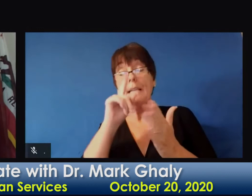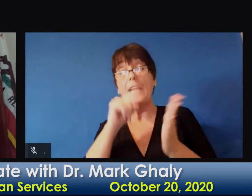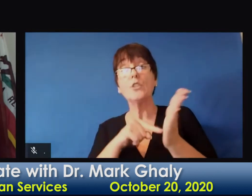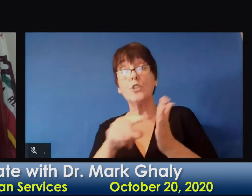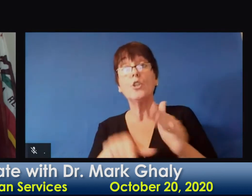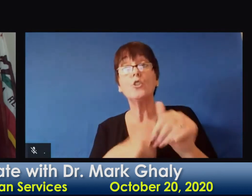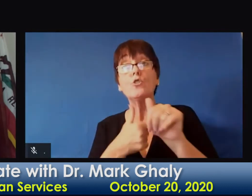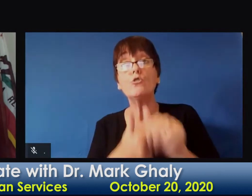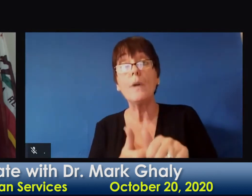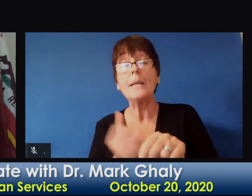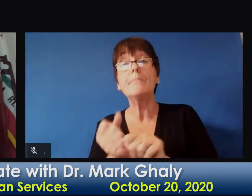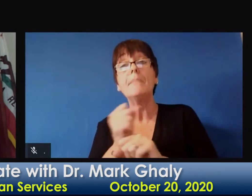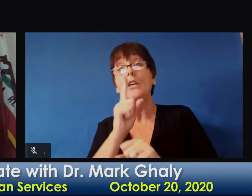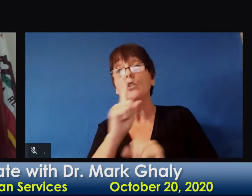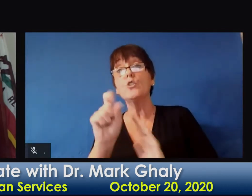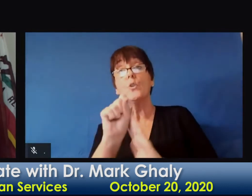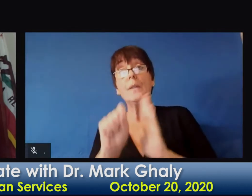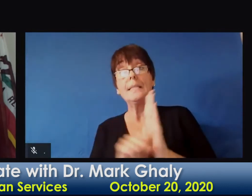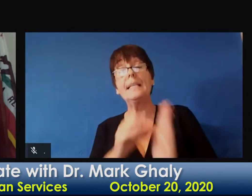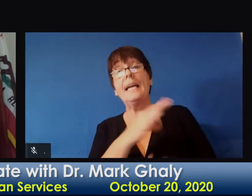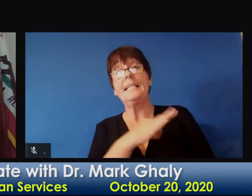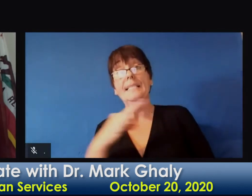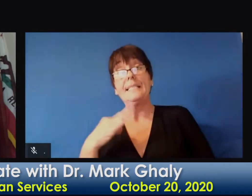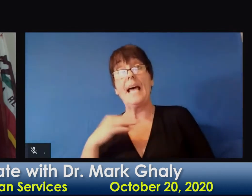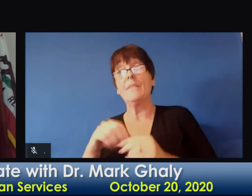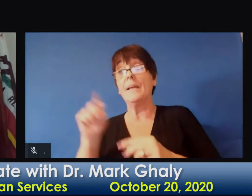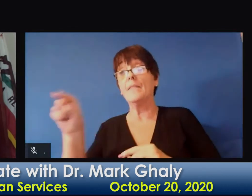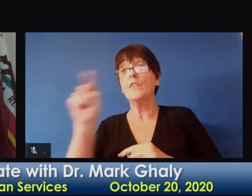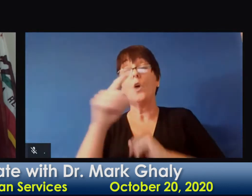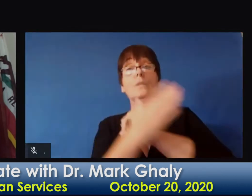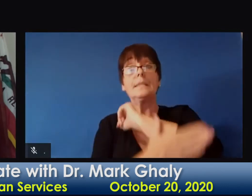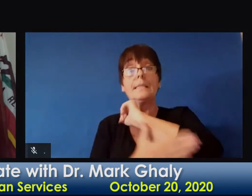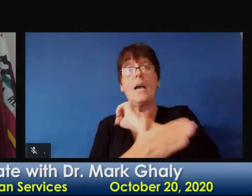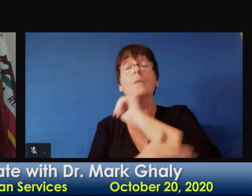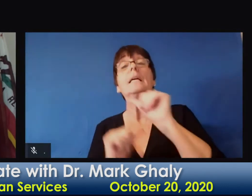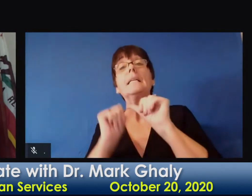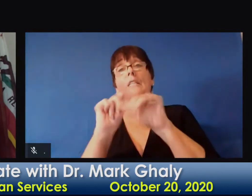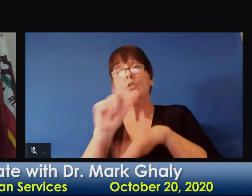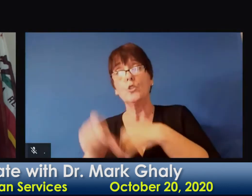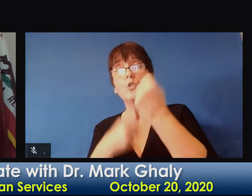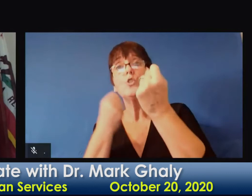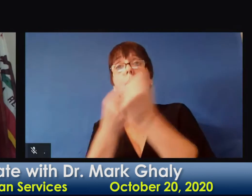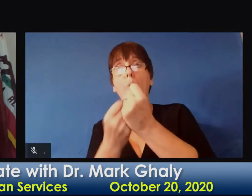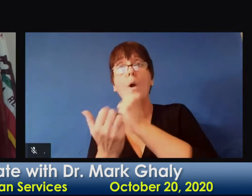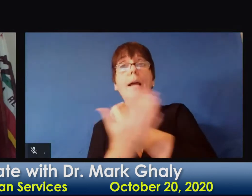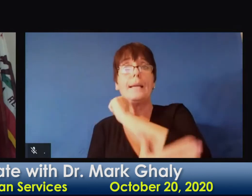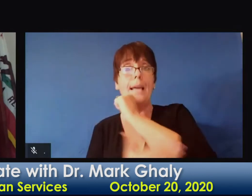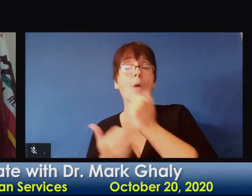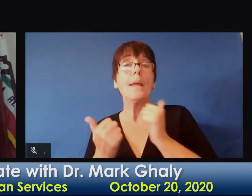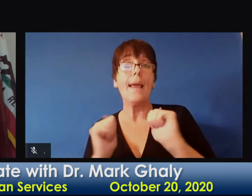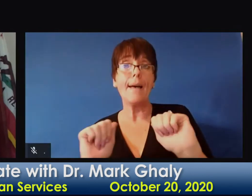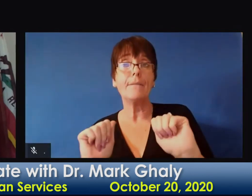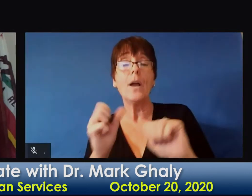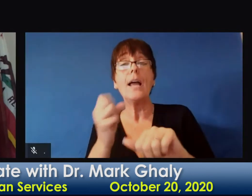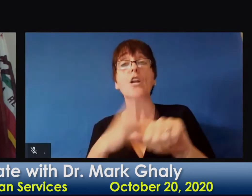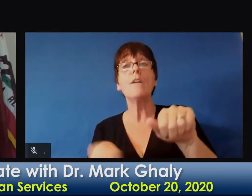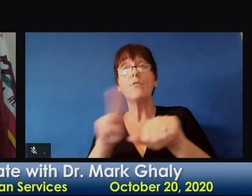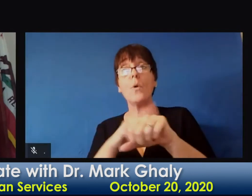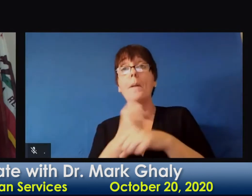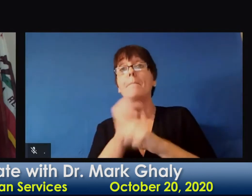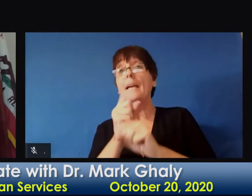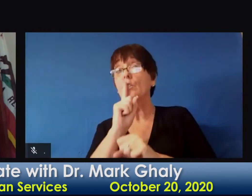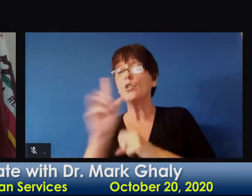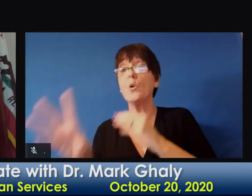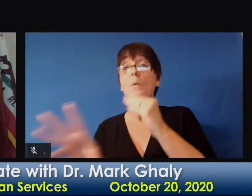sure that those state staff that are in those counties continue to support county efforts. And then, of course, making sure that we